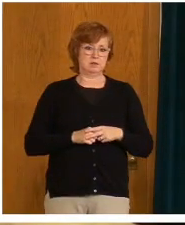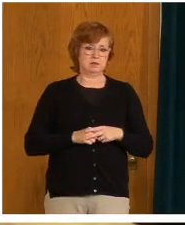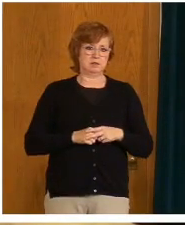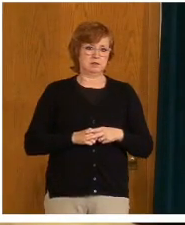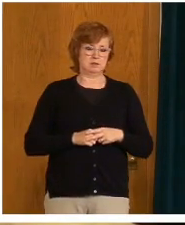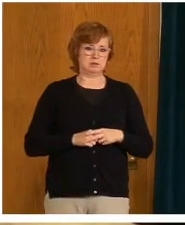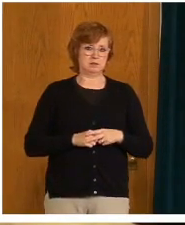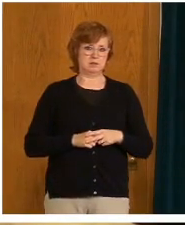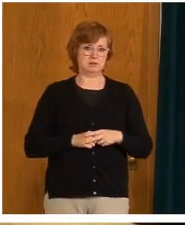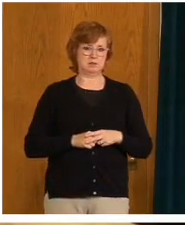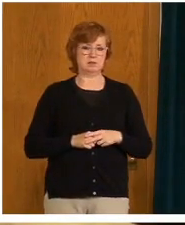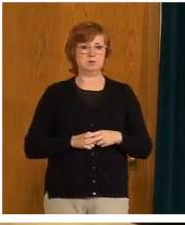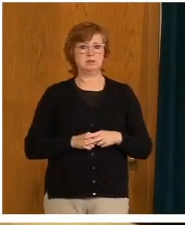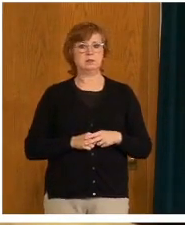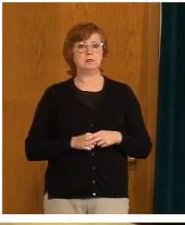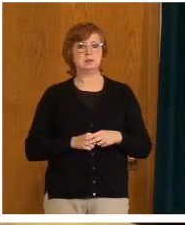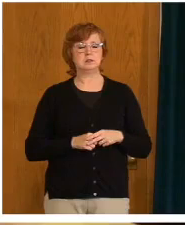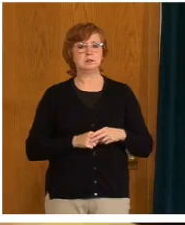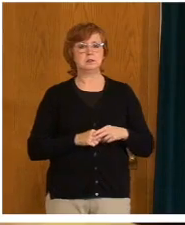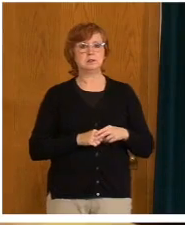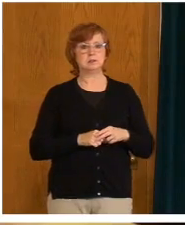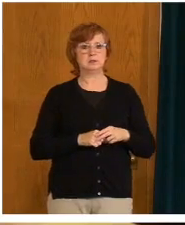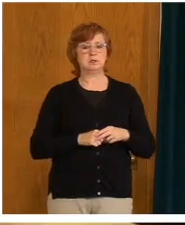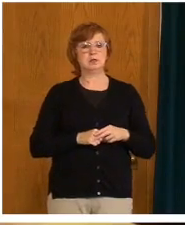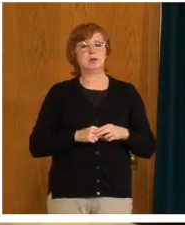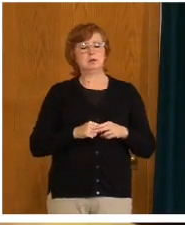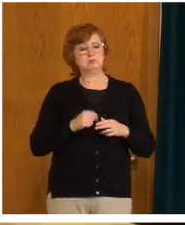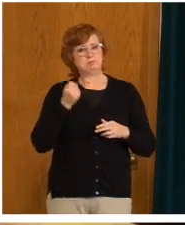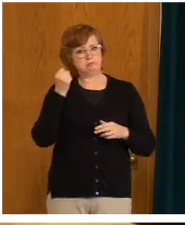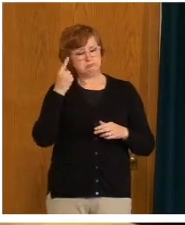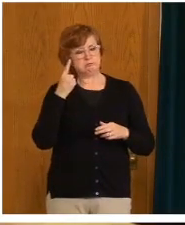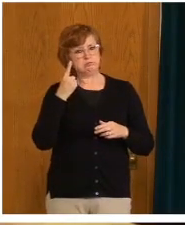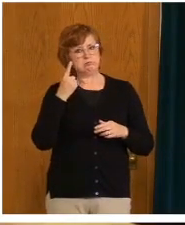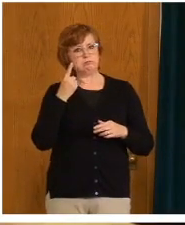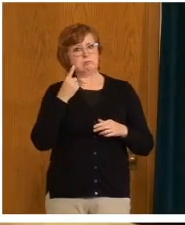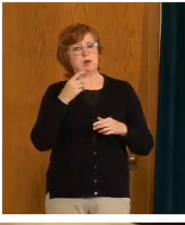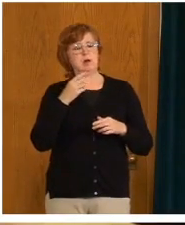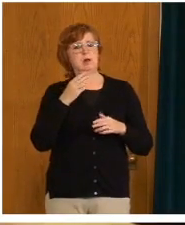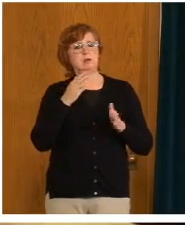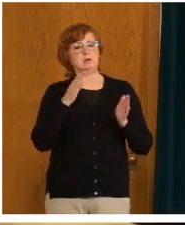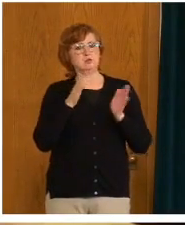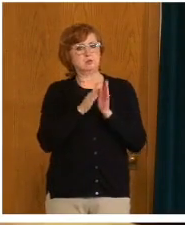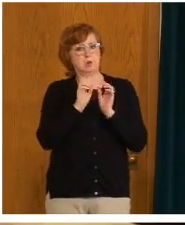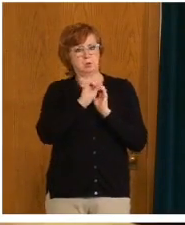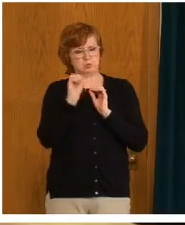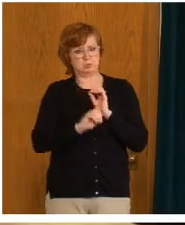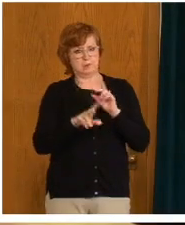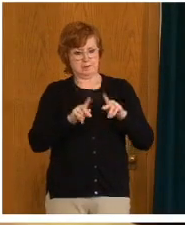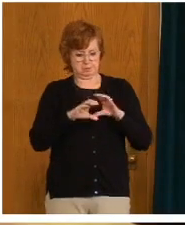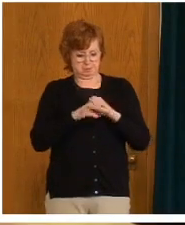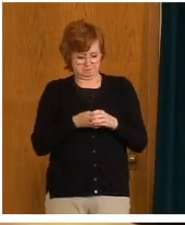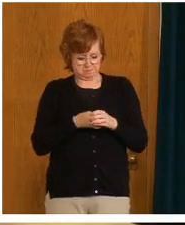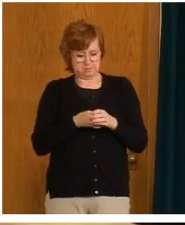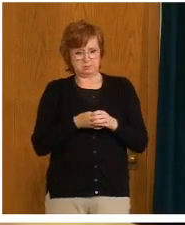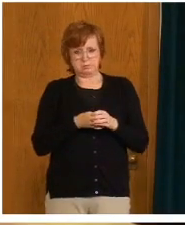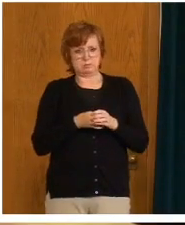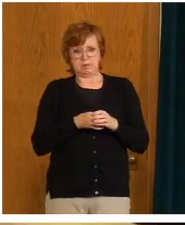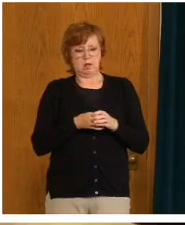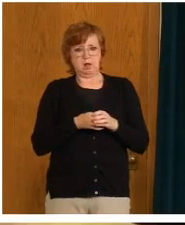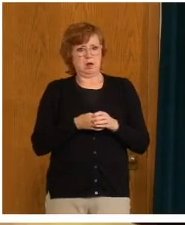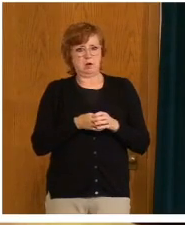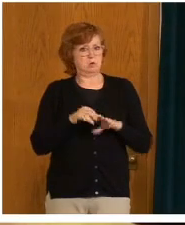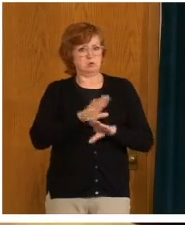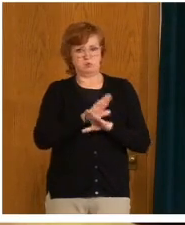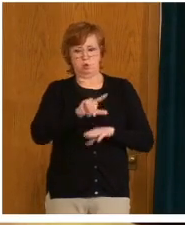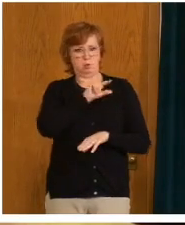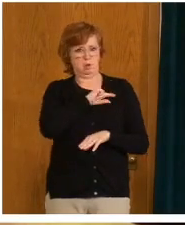There is a small minority of the population that may have a condition that prevents them from receiving a vaccine, and there are people